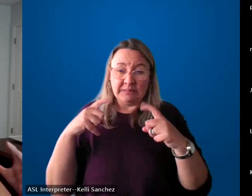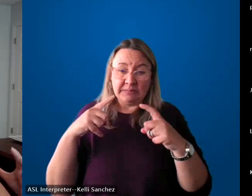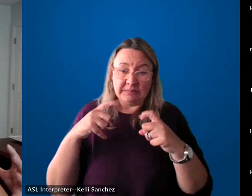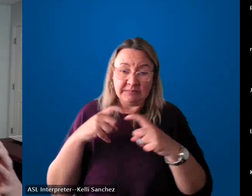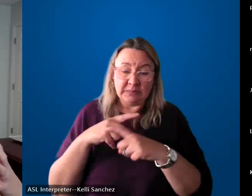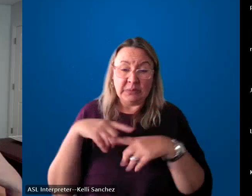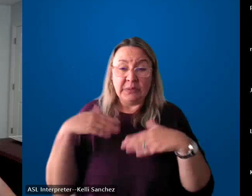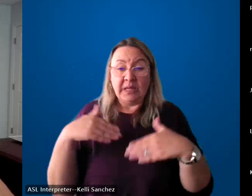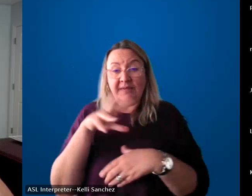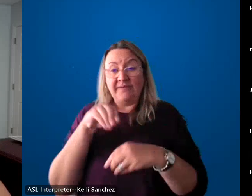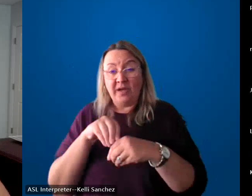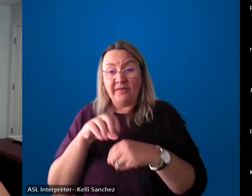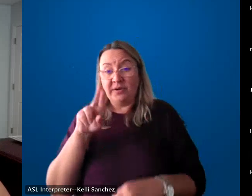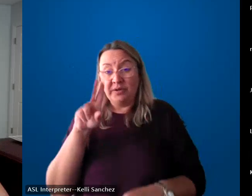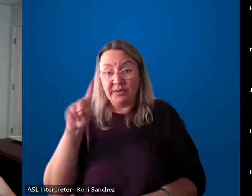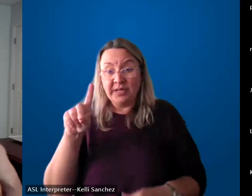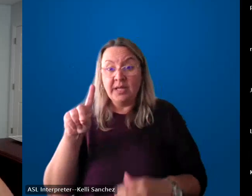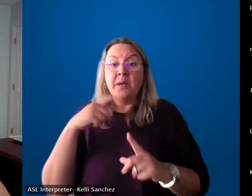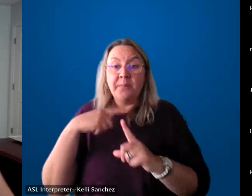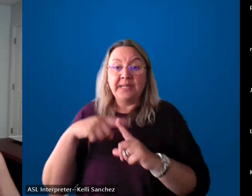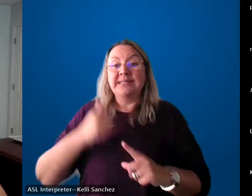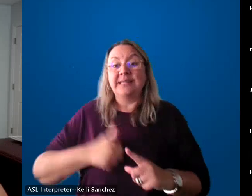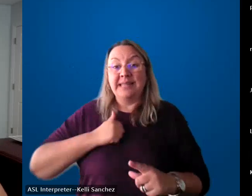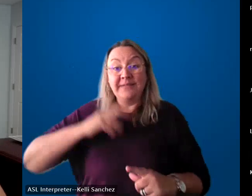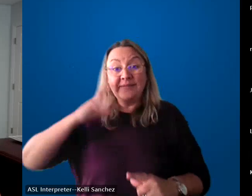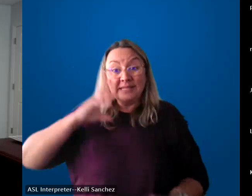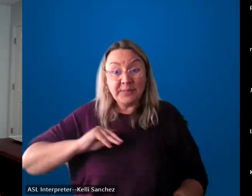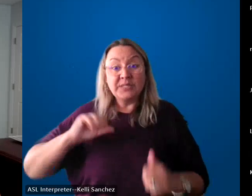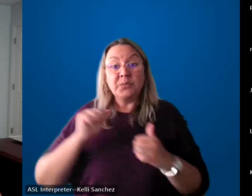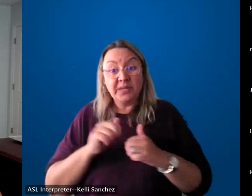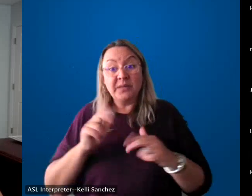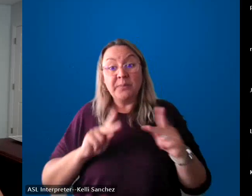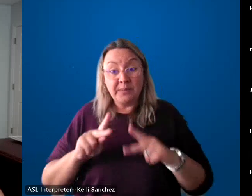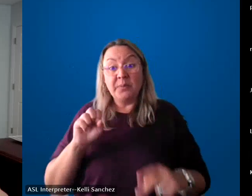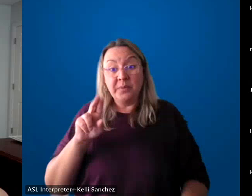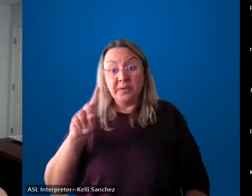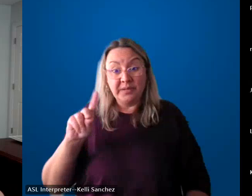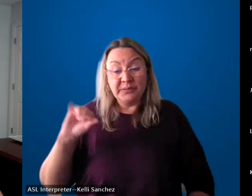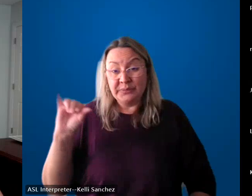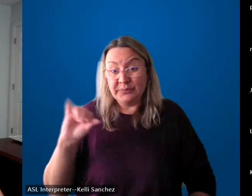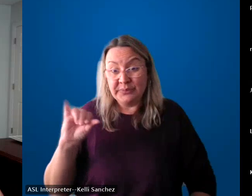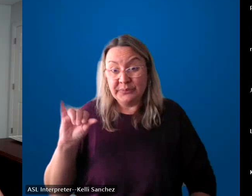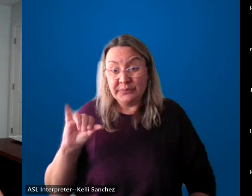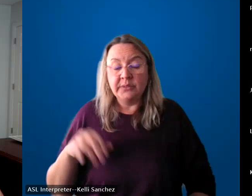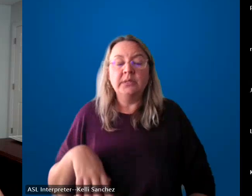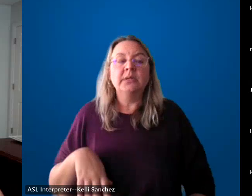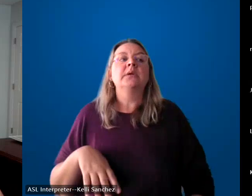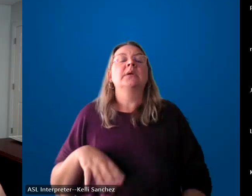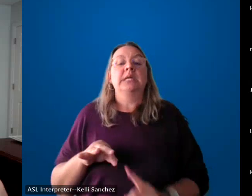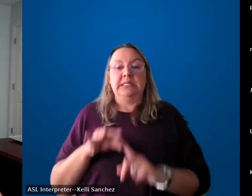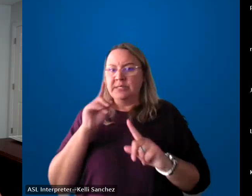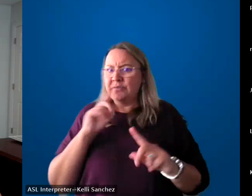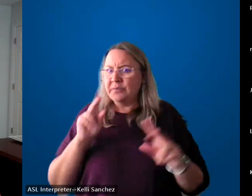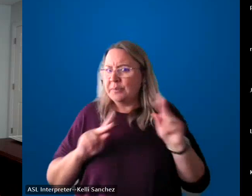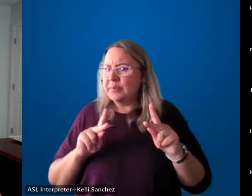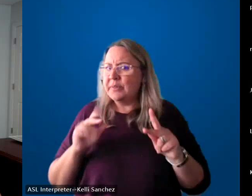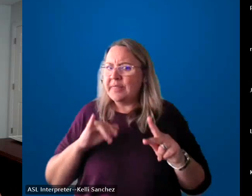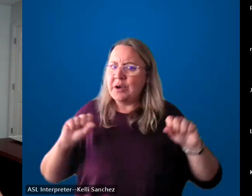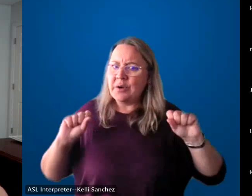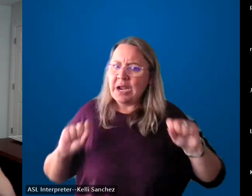substance use disorder and the lived experience of individuals with substance use, especially for folks who are